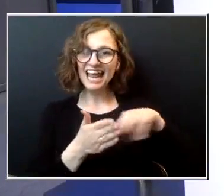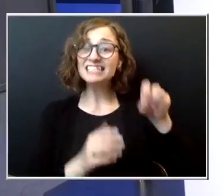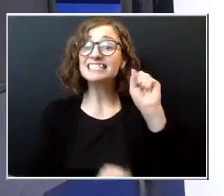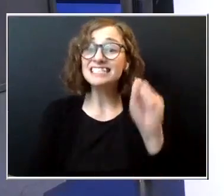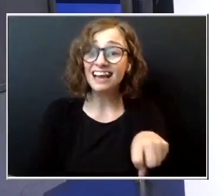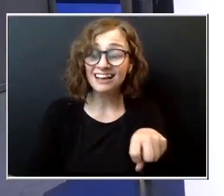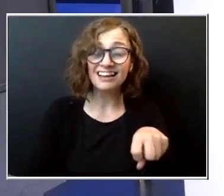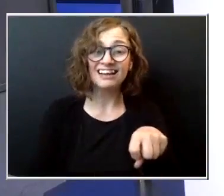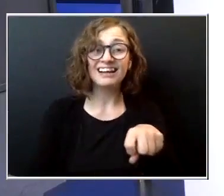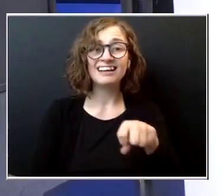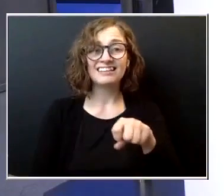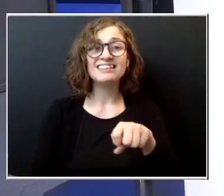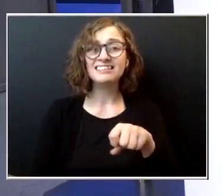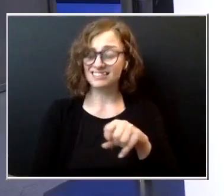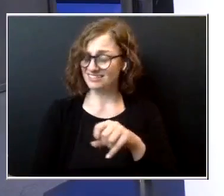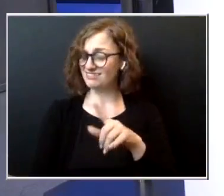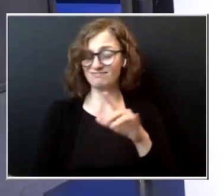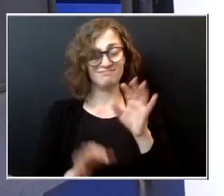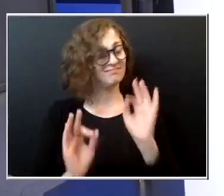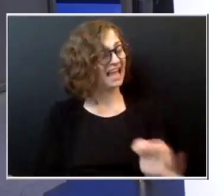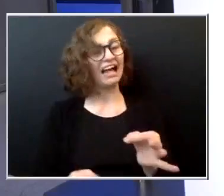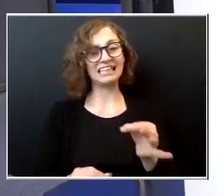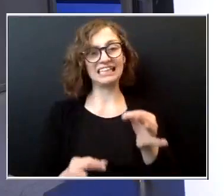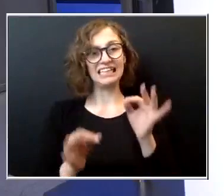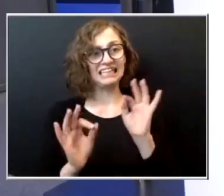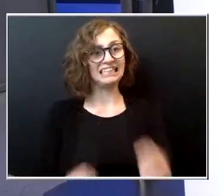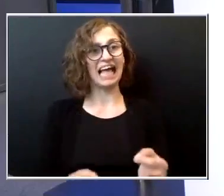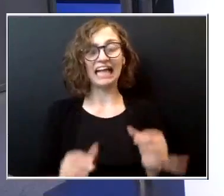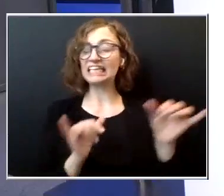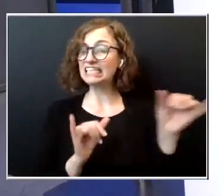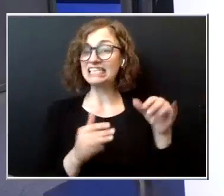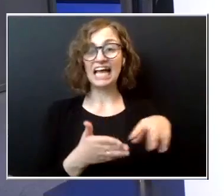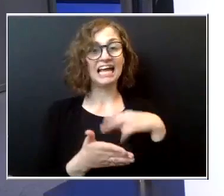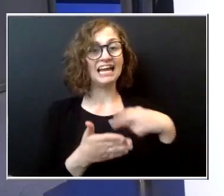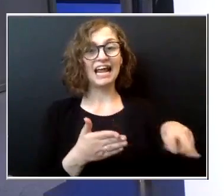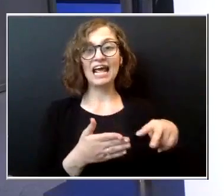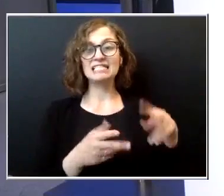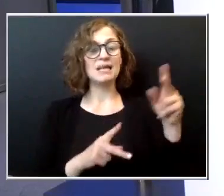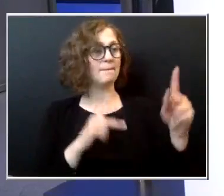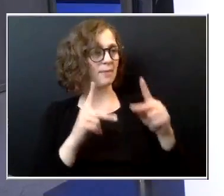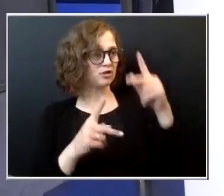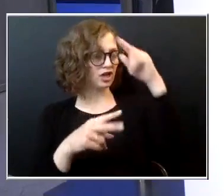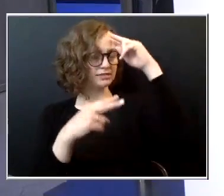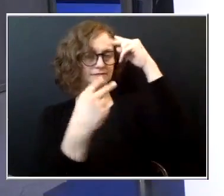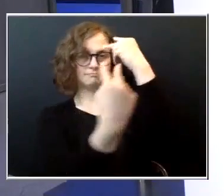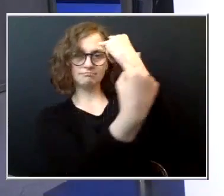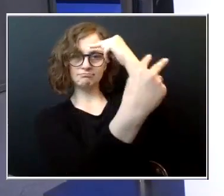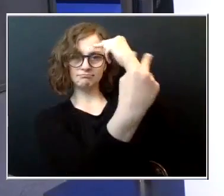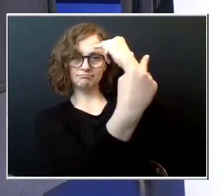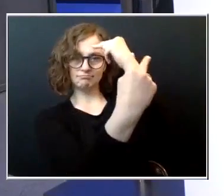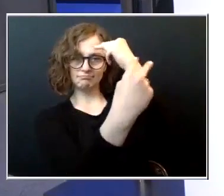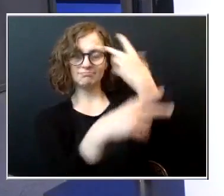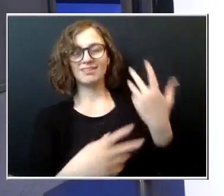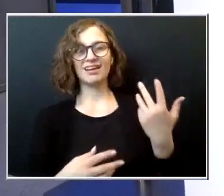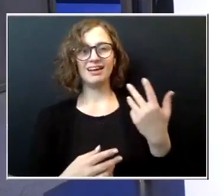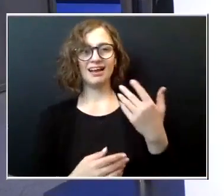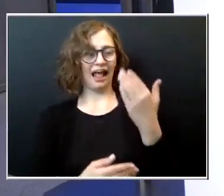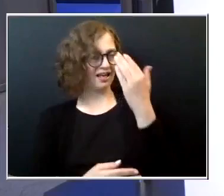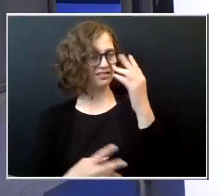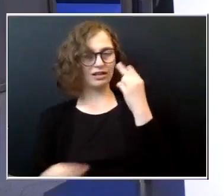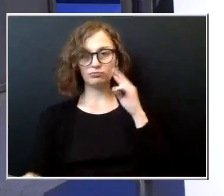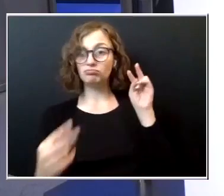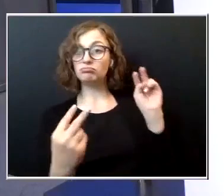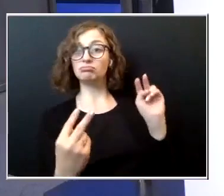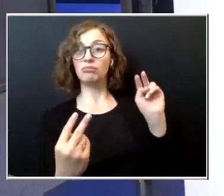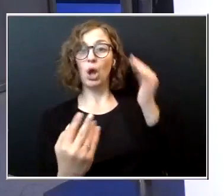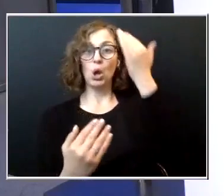said it. That is A lot of exactly what it unspoken is. words where you That have is eye it. contact. You Yep. know what And you that's need. it. That's all you need. That's a You got it. special